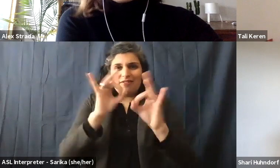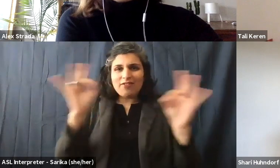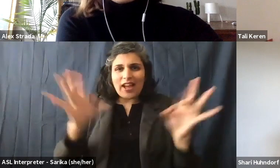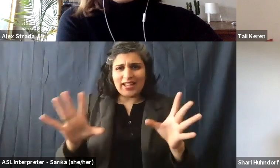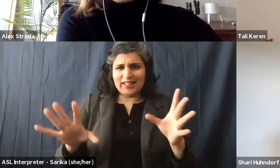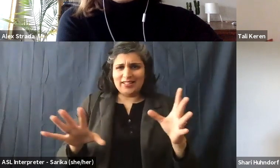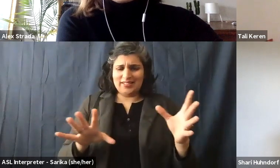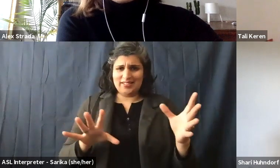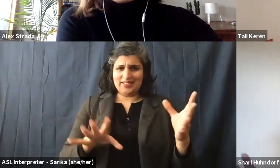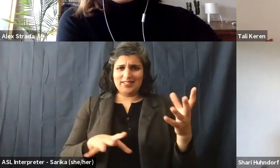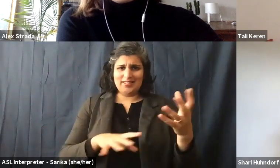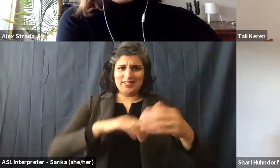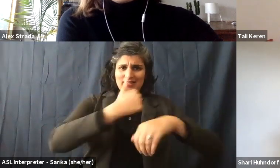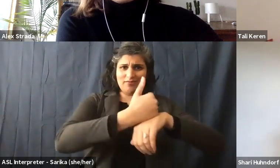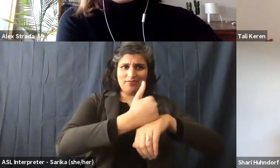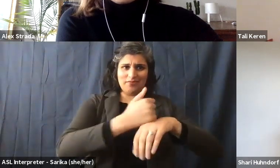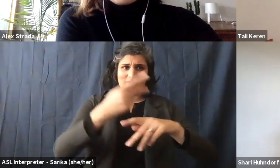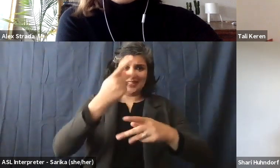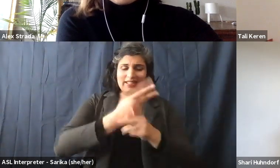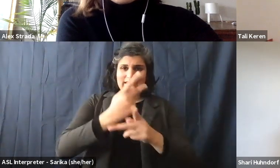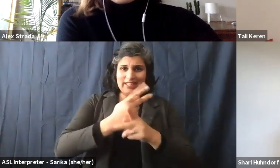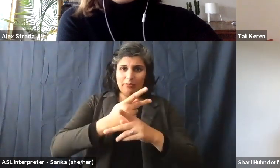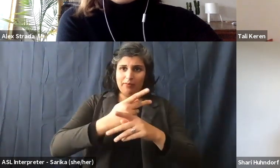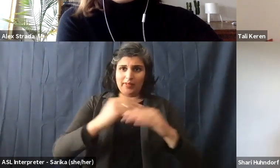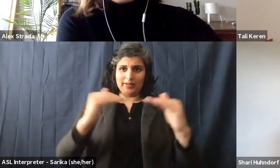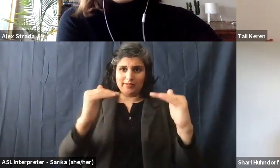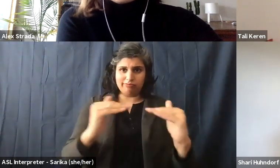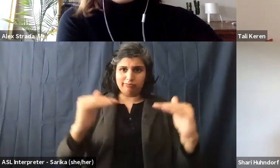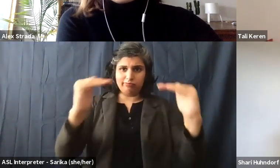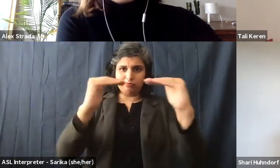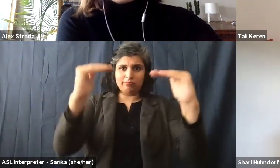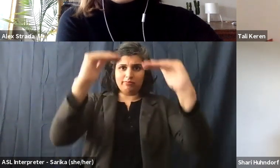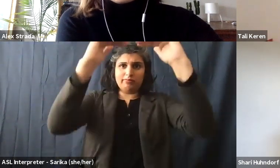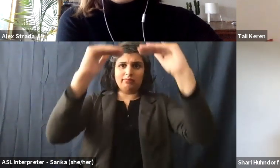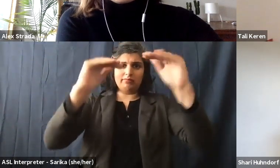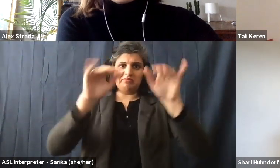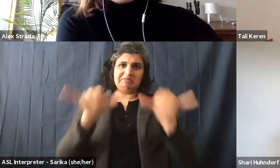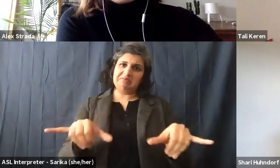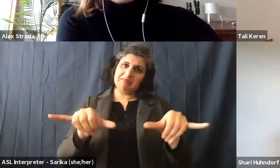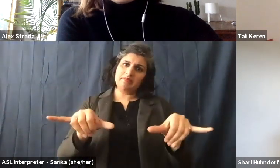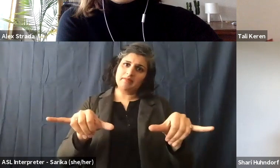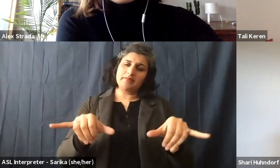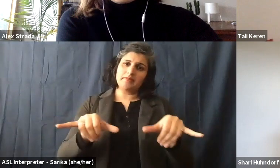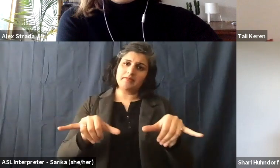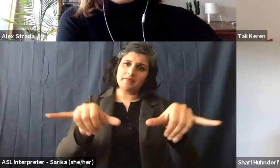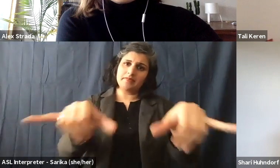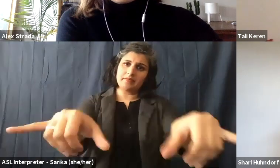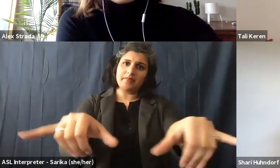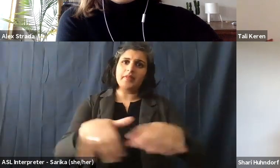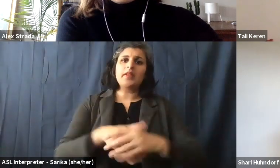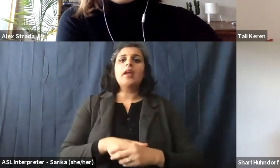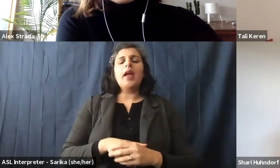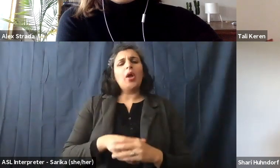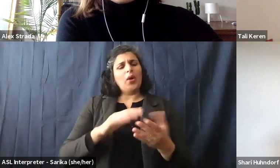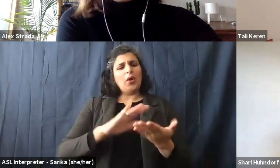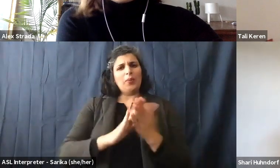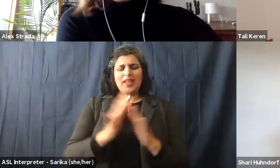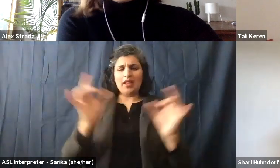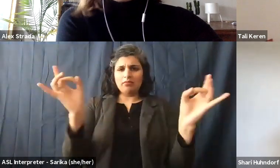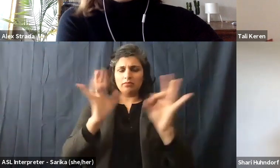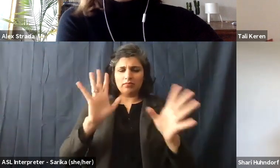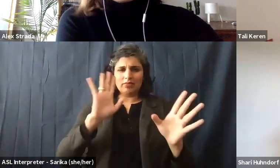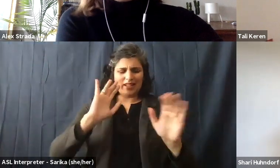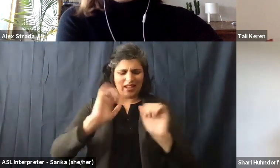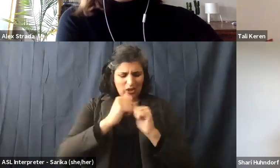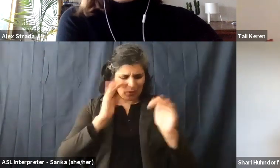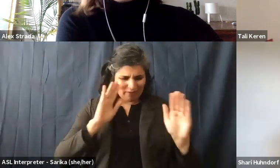So the film for me invoked those things too. And it became very difficult to figure out what to focus on in a short